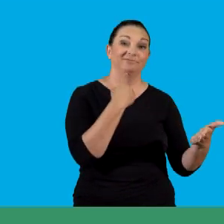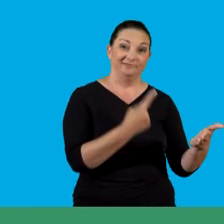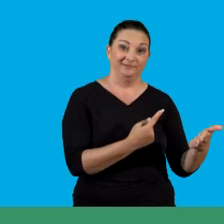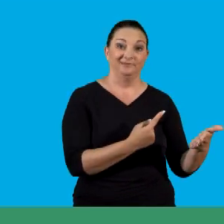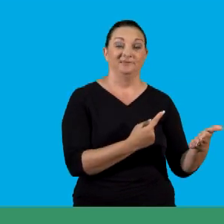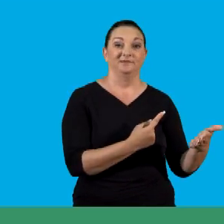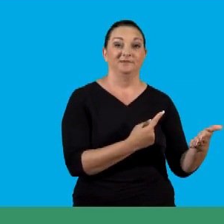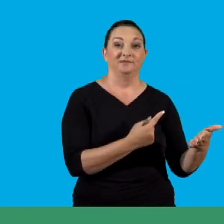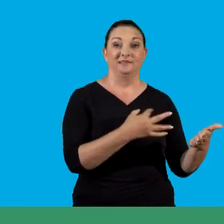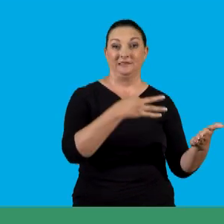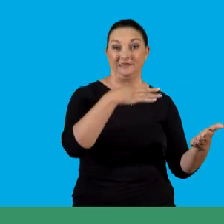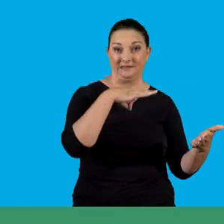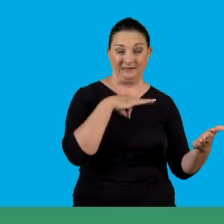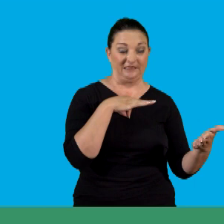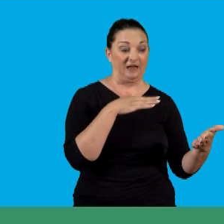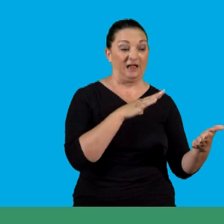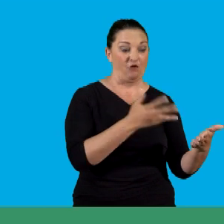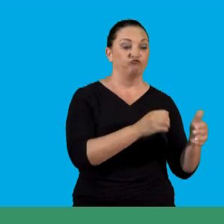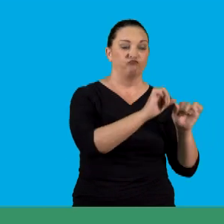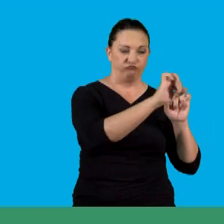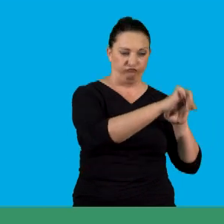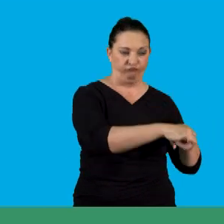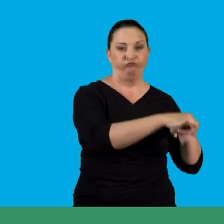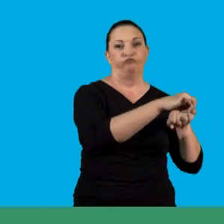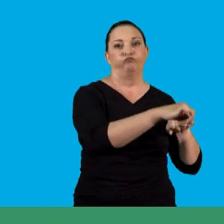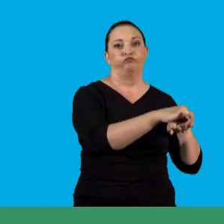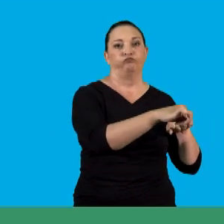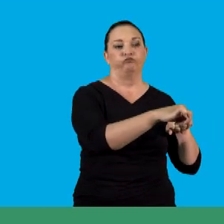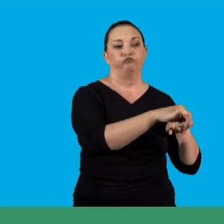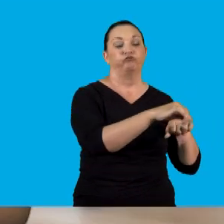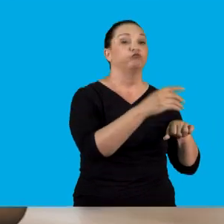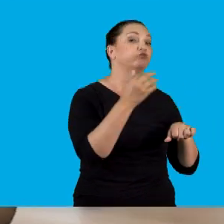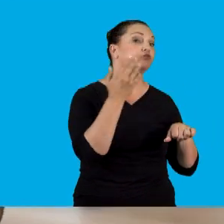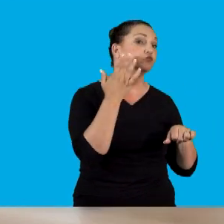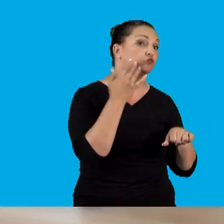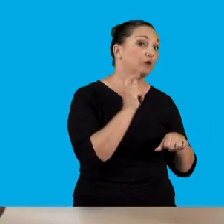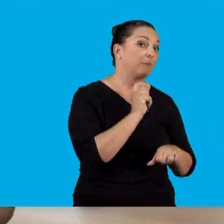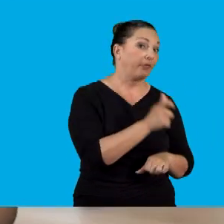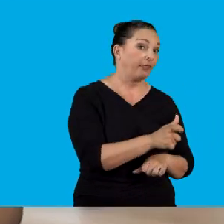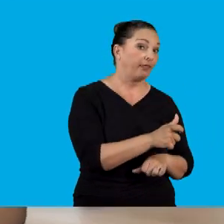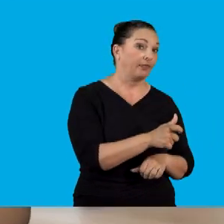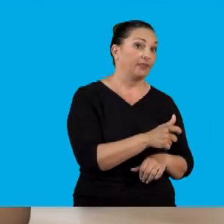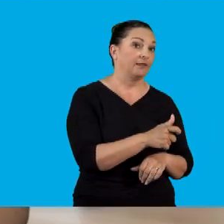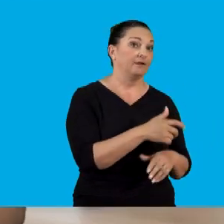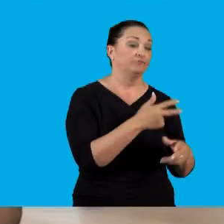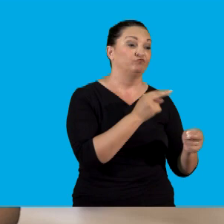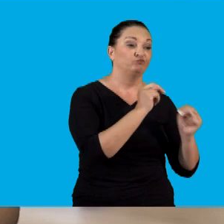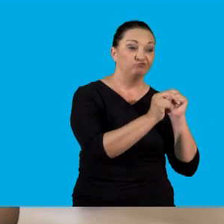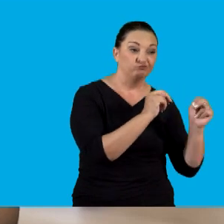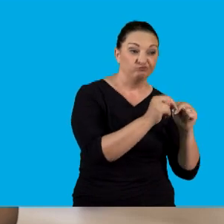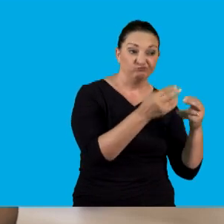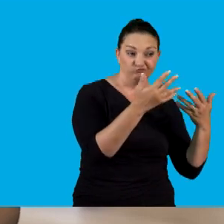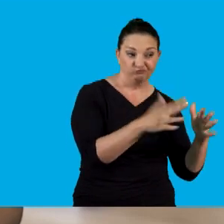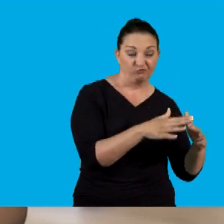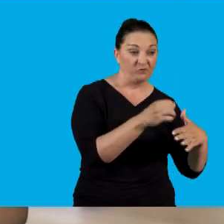employer and employee in terms of agreeing on the specific payment negotiations, whereby the